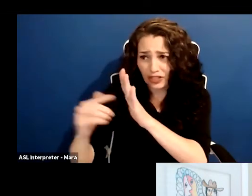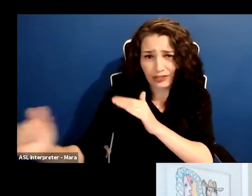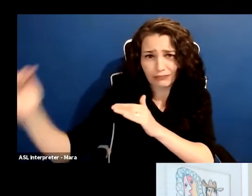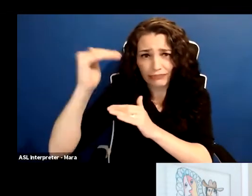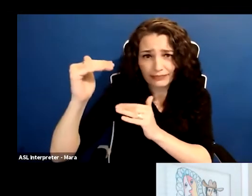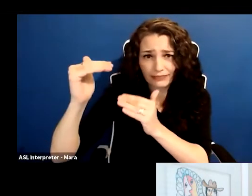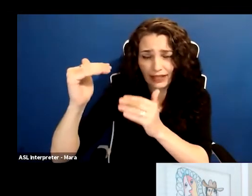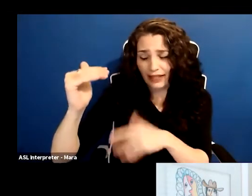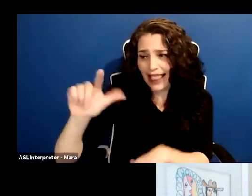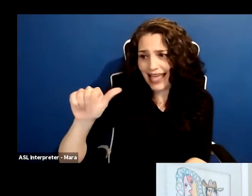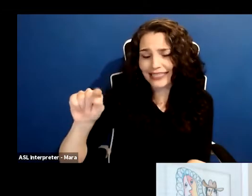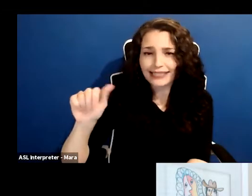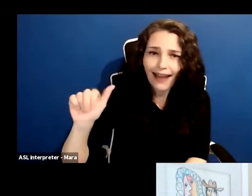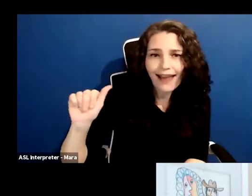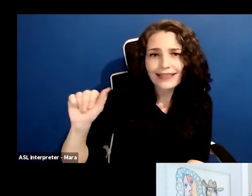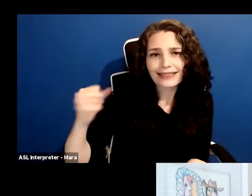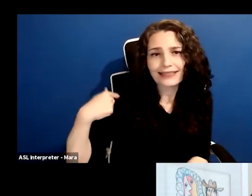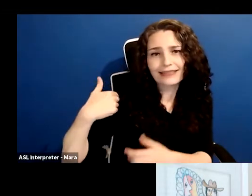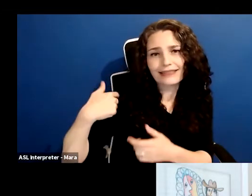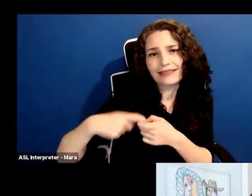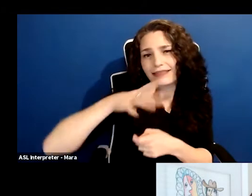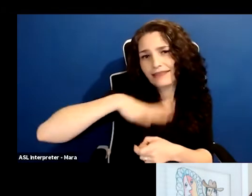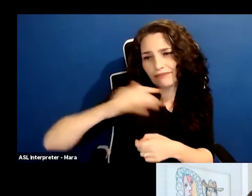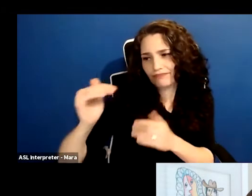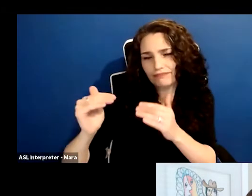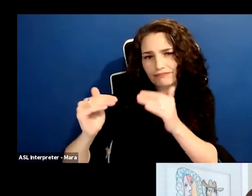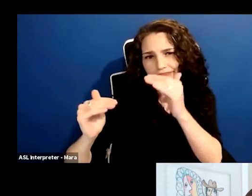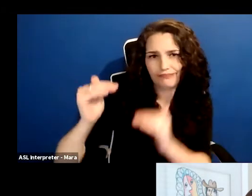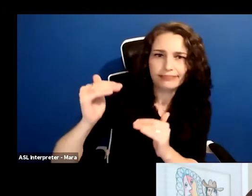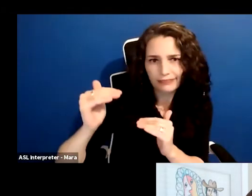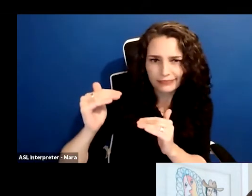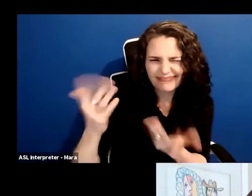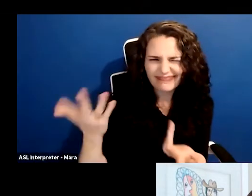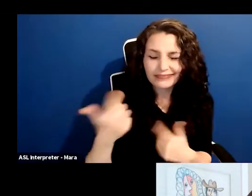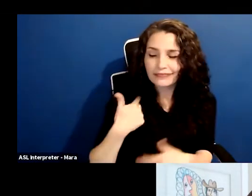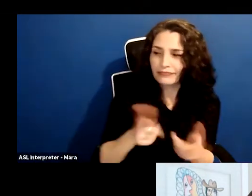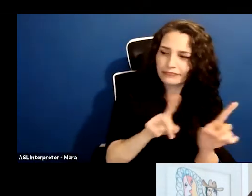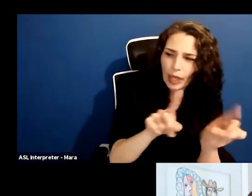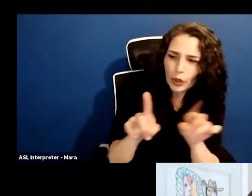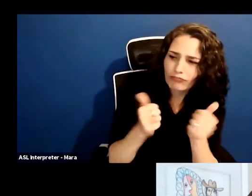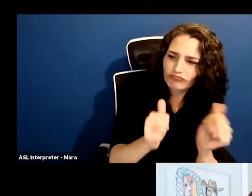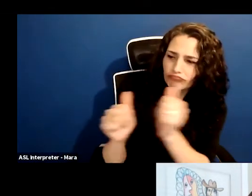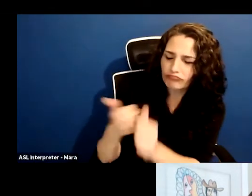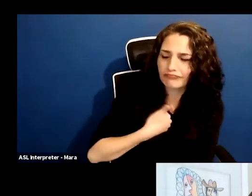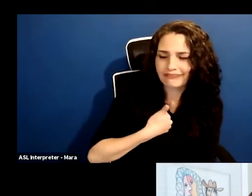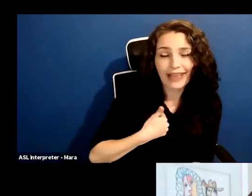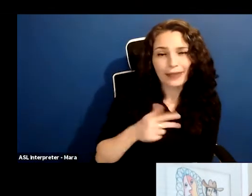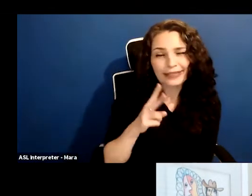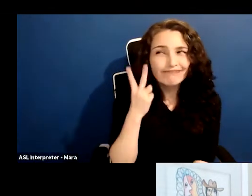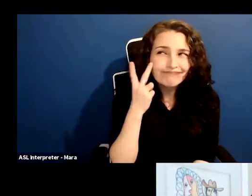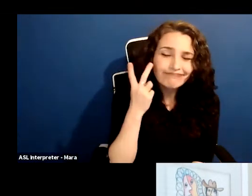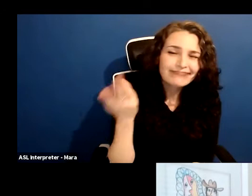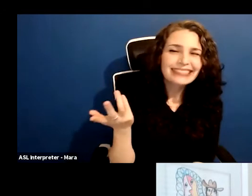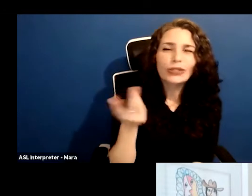inevitably, when I go out, I'll speak for myself, when I go out and I audition for this, I always kind of look back, who got